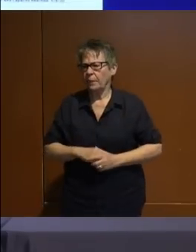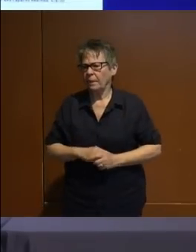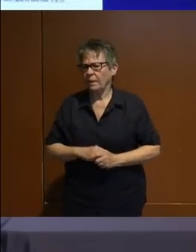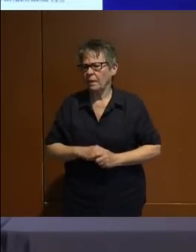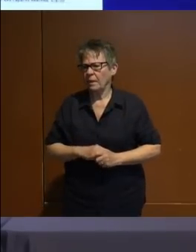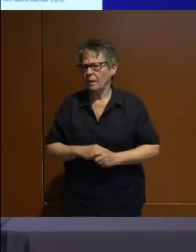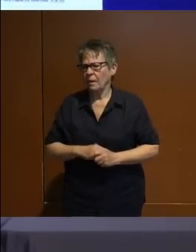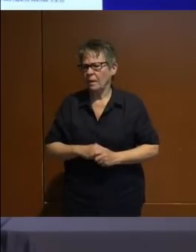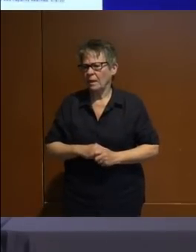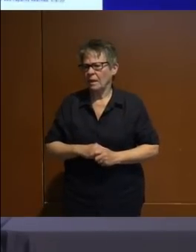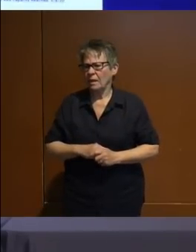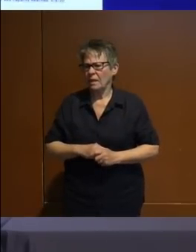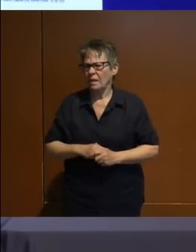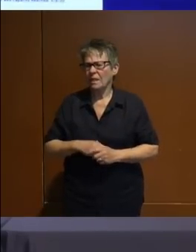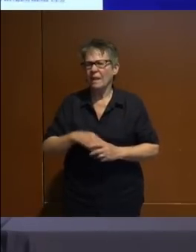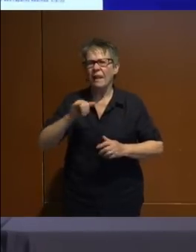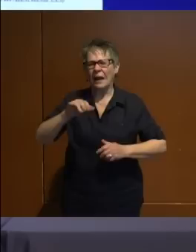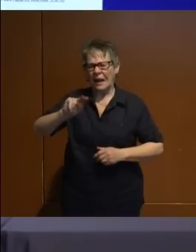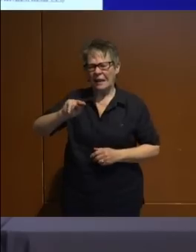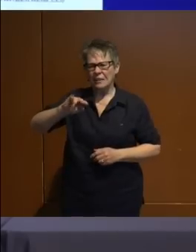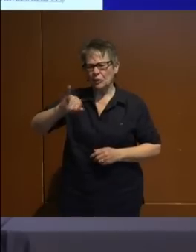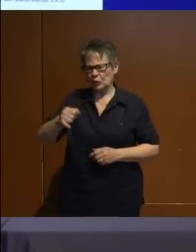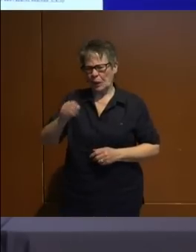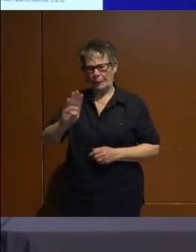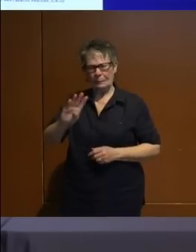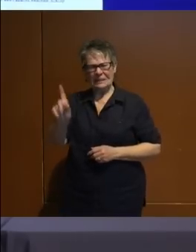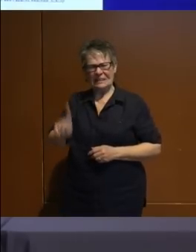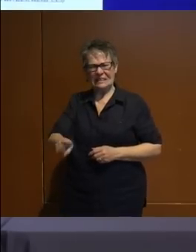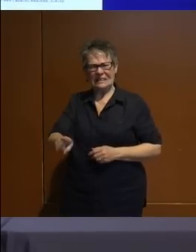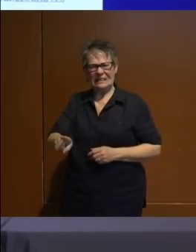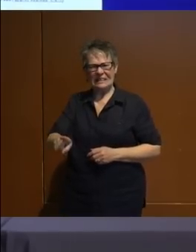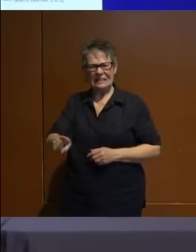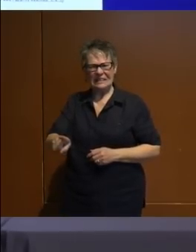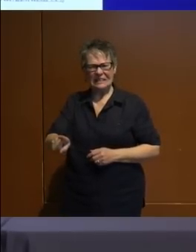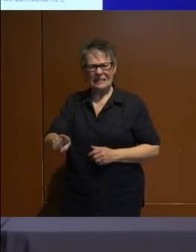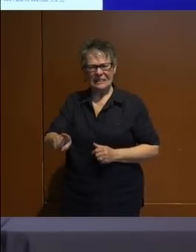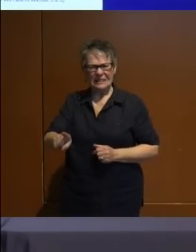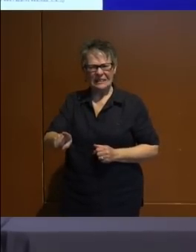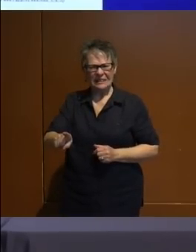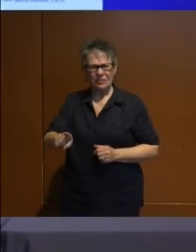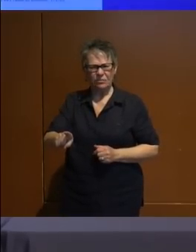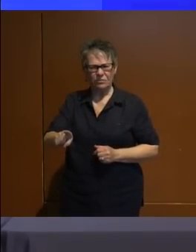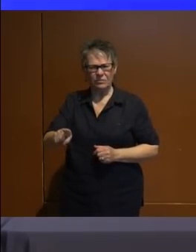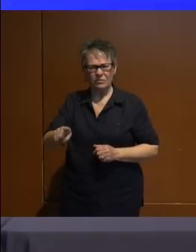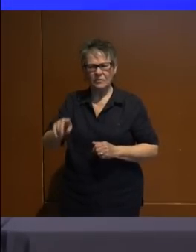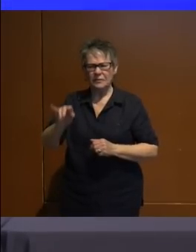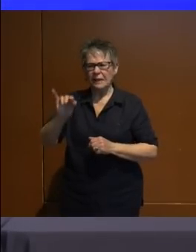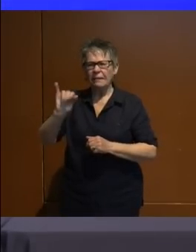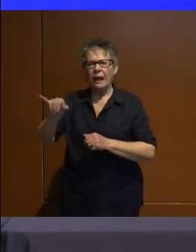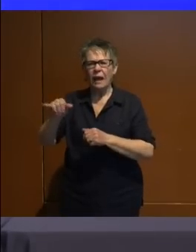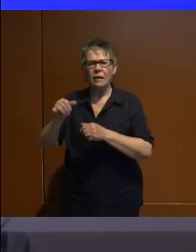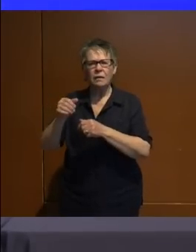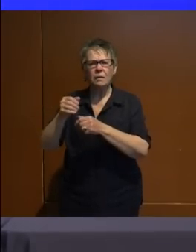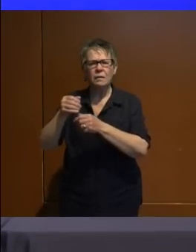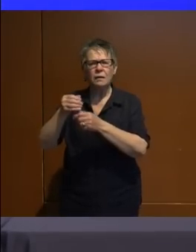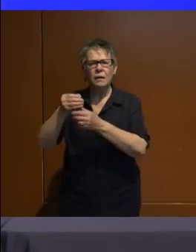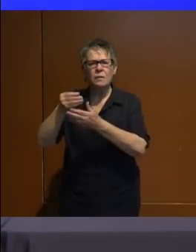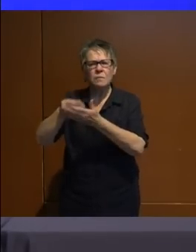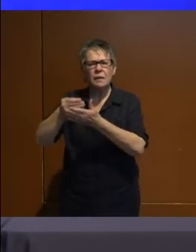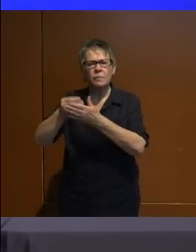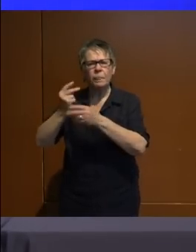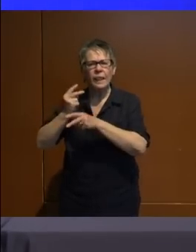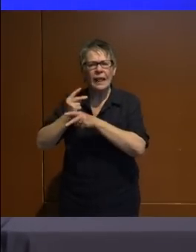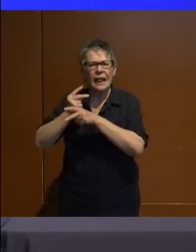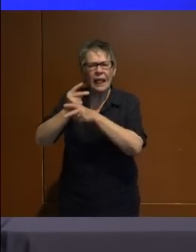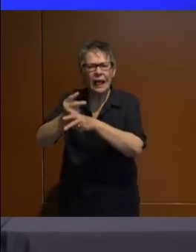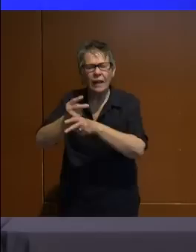for the lending agencies that your administration has no control over, such as Freddie, Fannie, and FHA, how can you get them